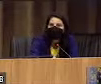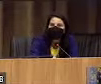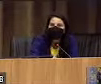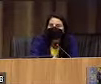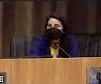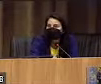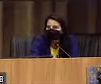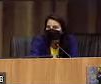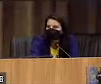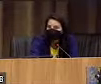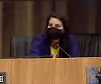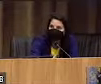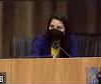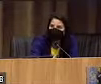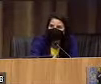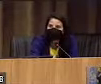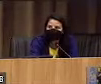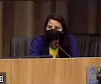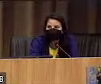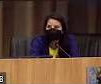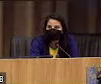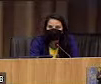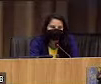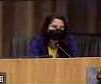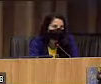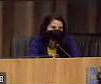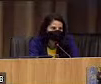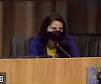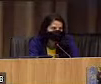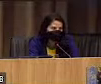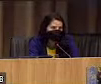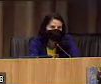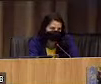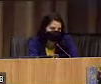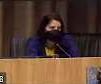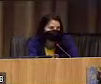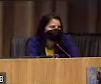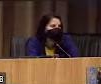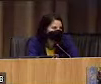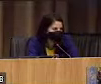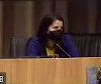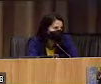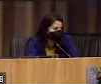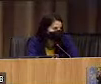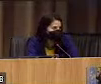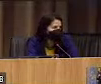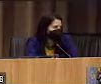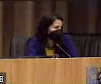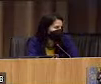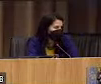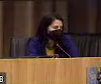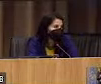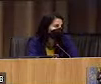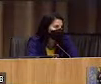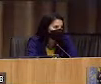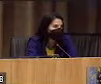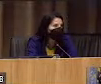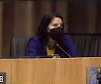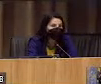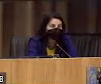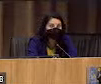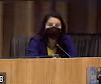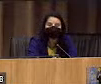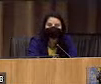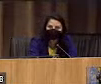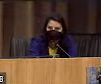to be prospective. And a lot that was asked there, it makes sense because there was not a